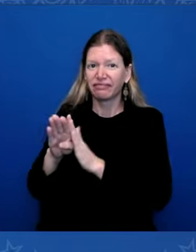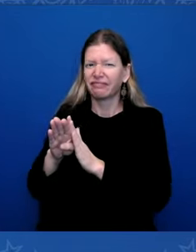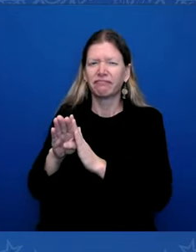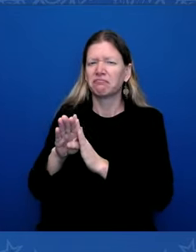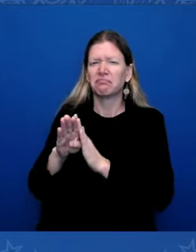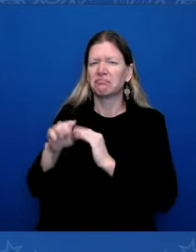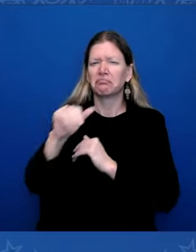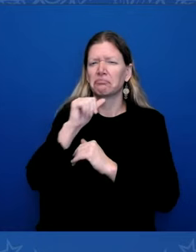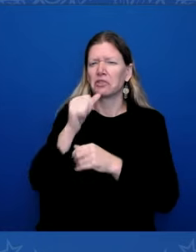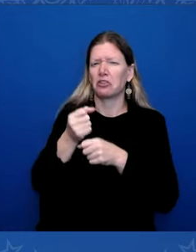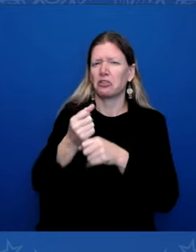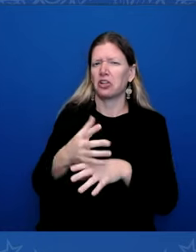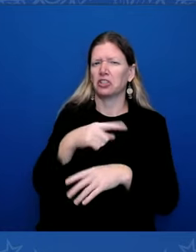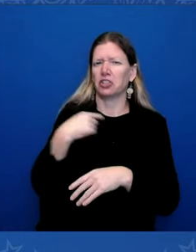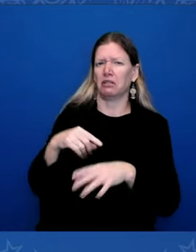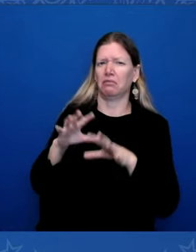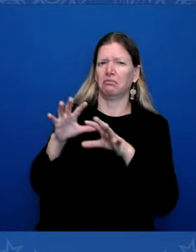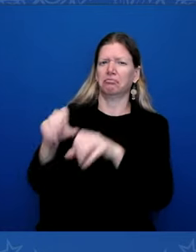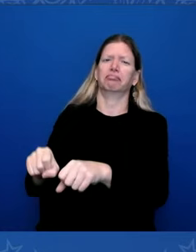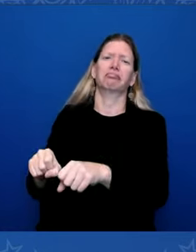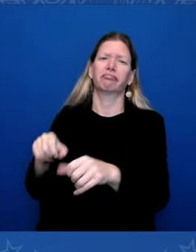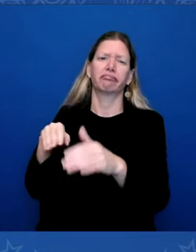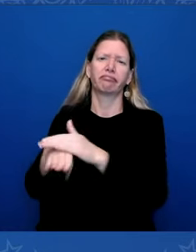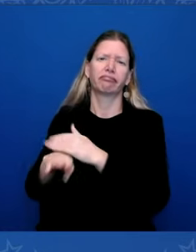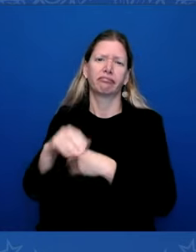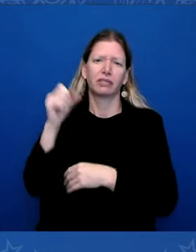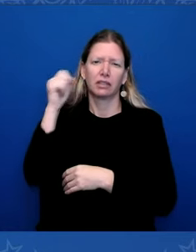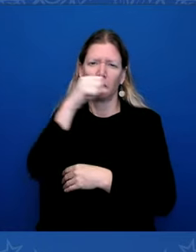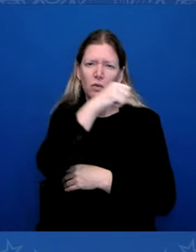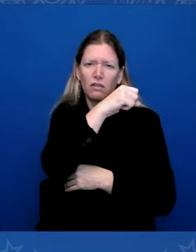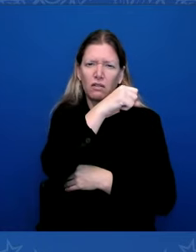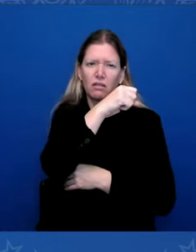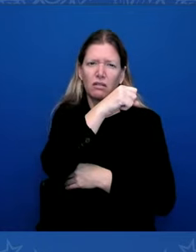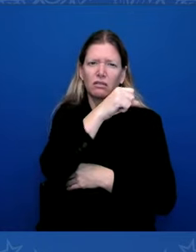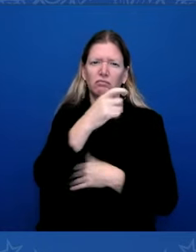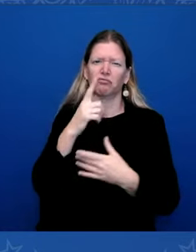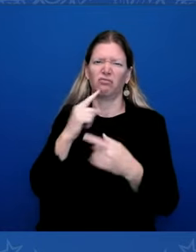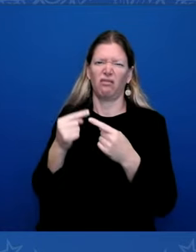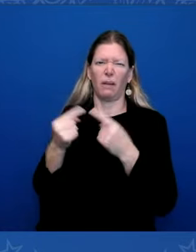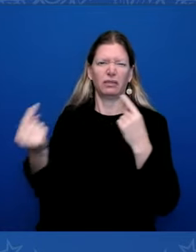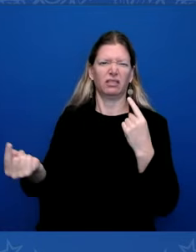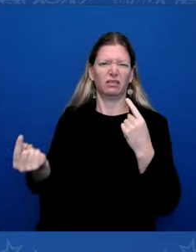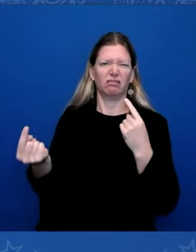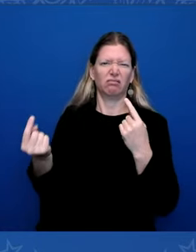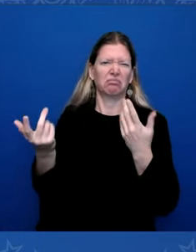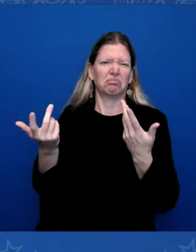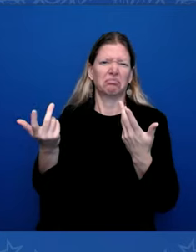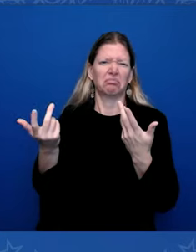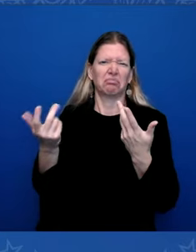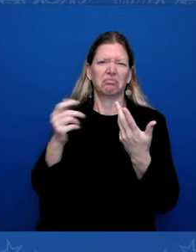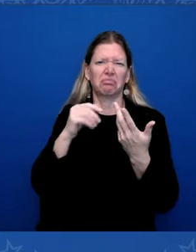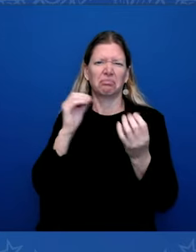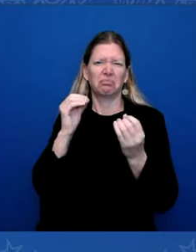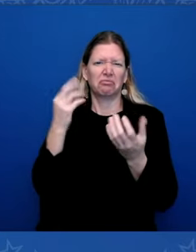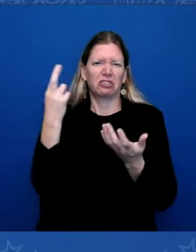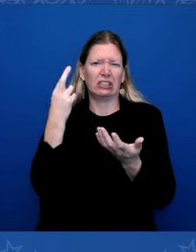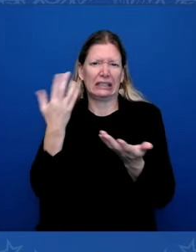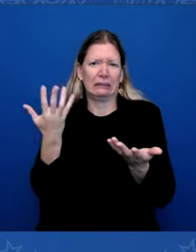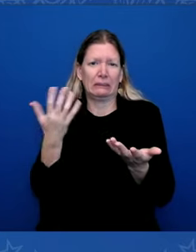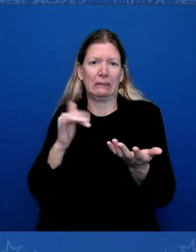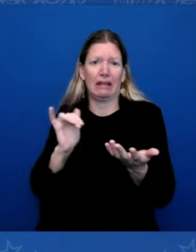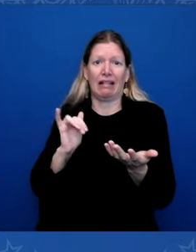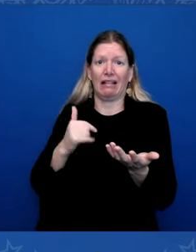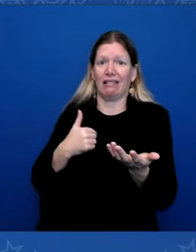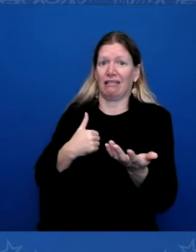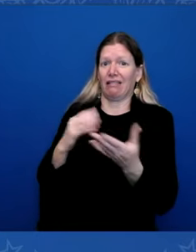that it had before. But as I said, we're not looking to hurt China, sincerely.